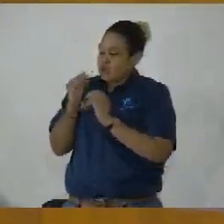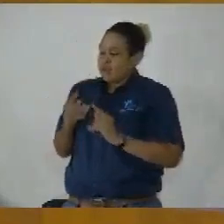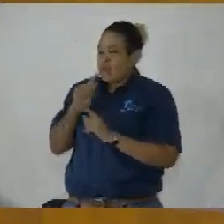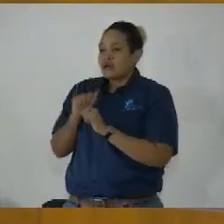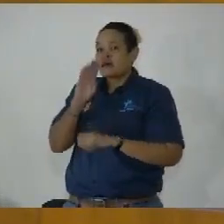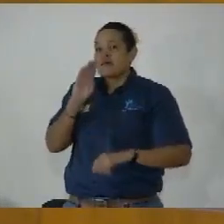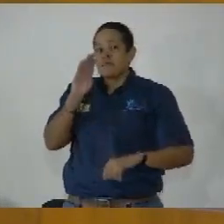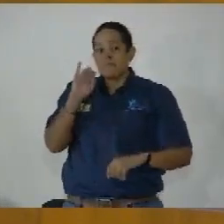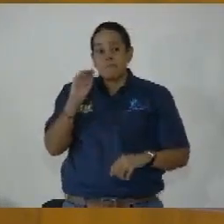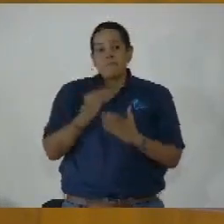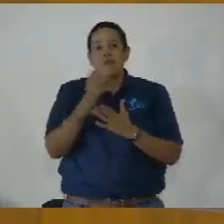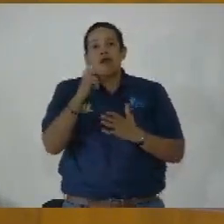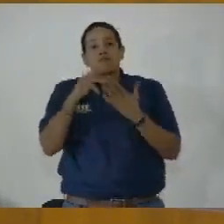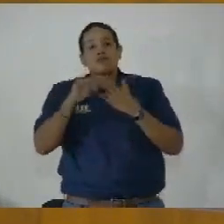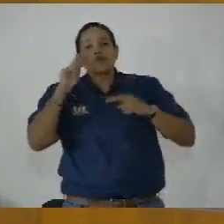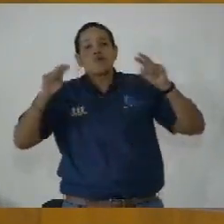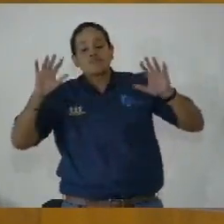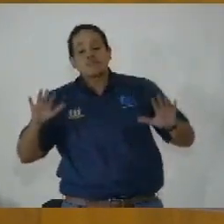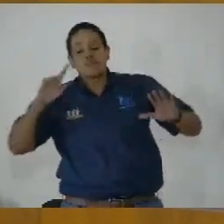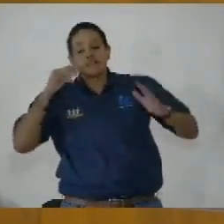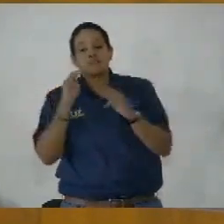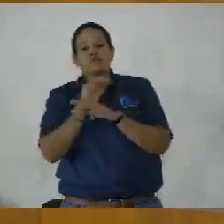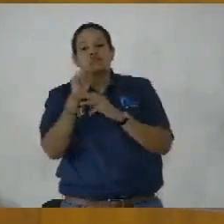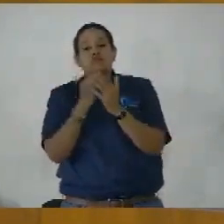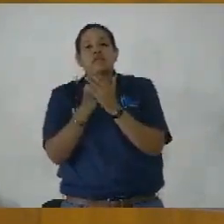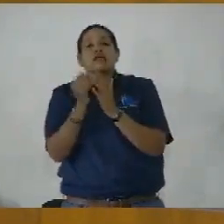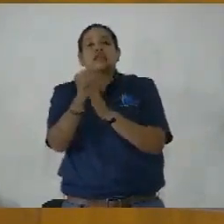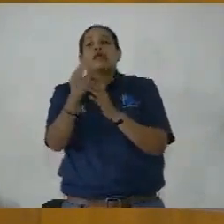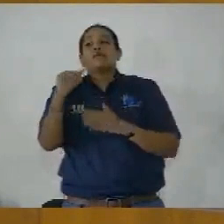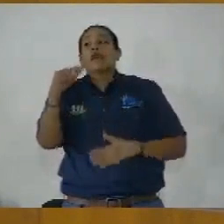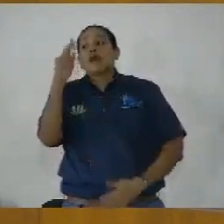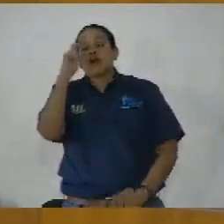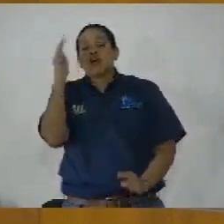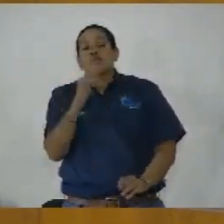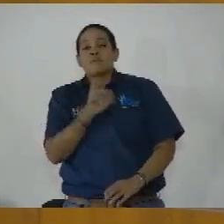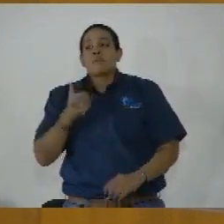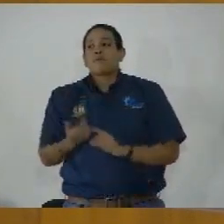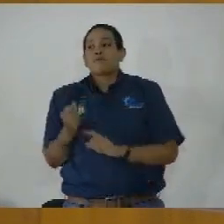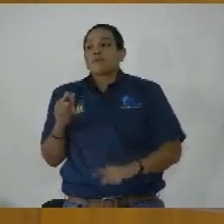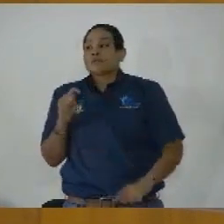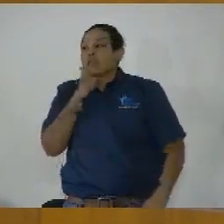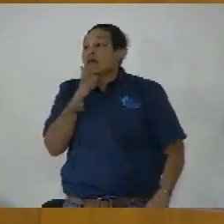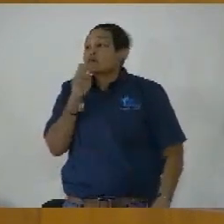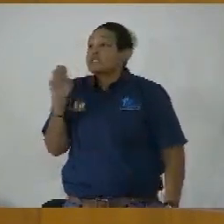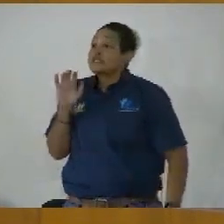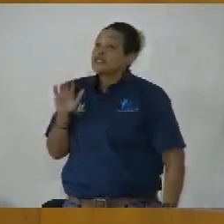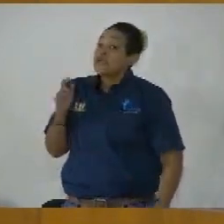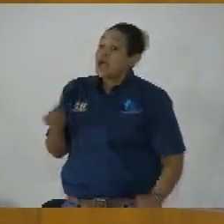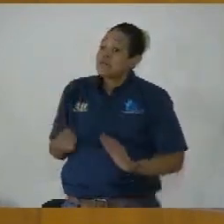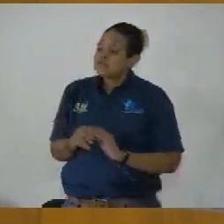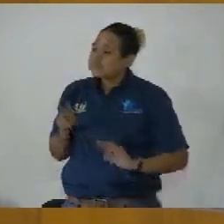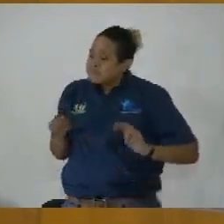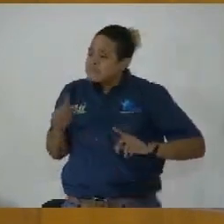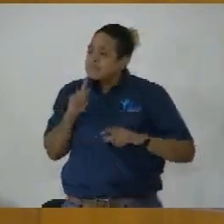and project overseer. The Ministry of Finance, led by the Honourable Member from St. Andrew Eastern, is